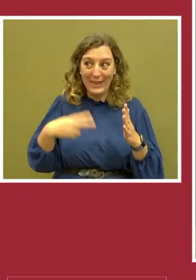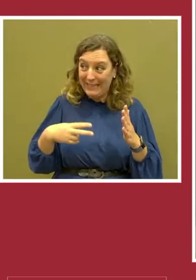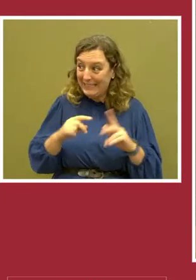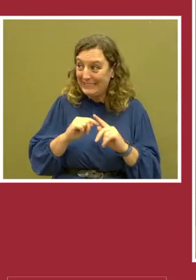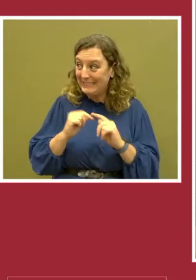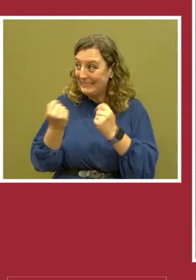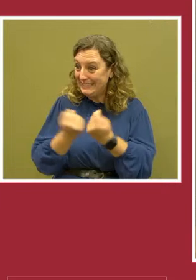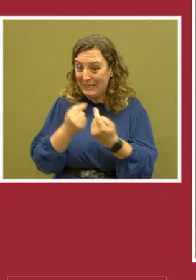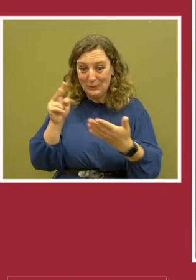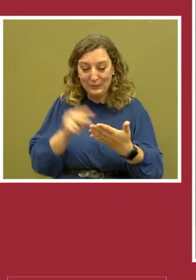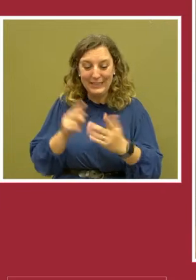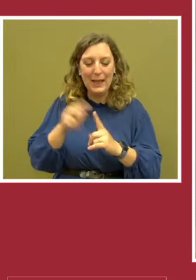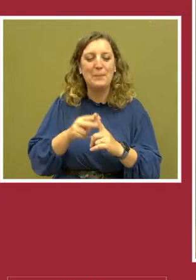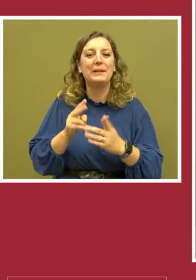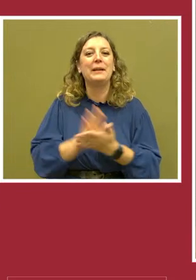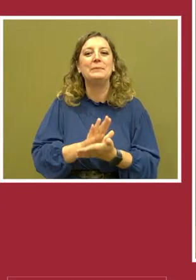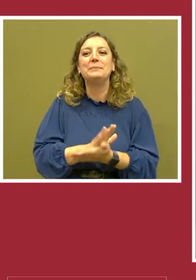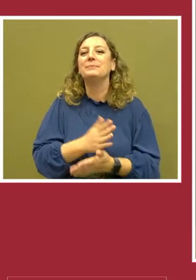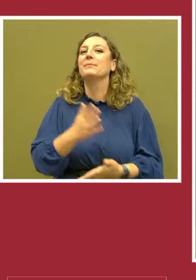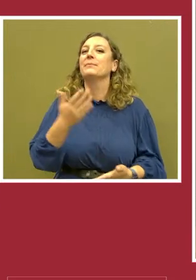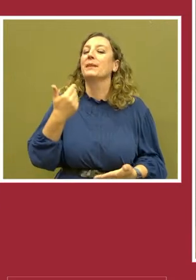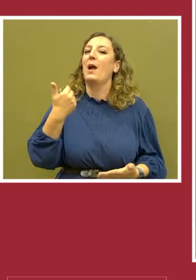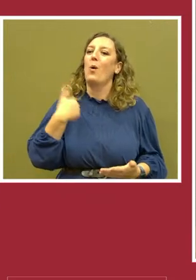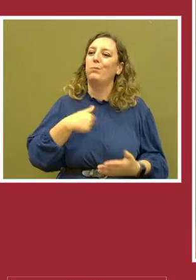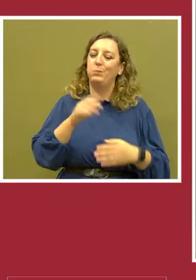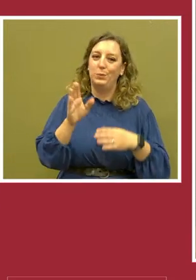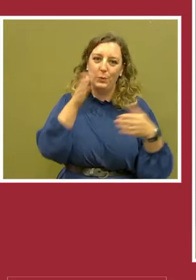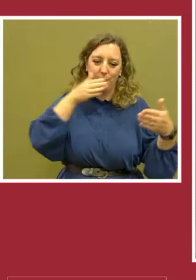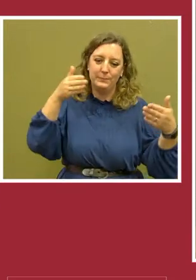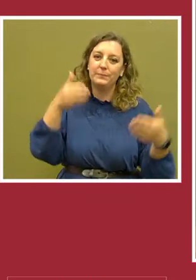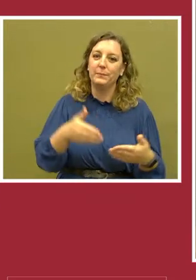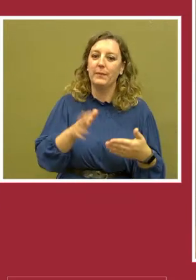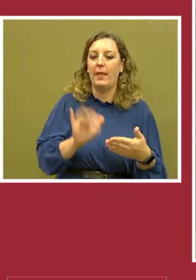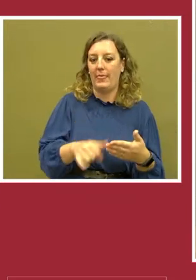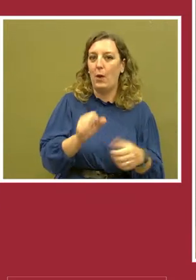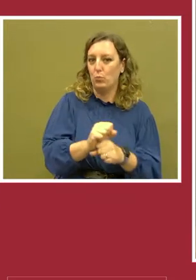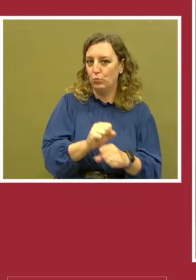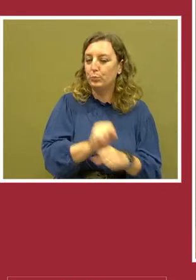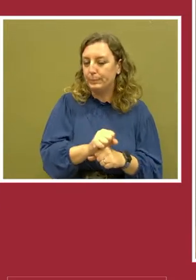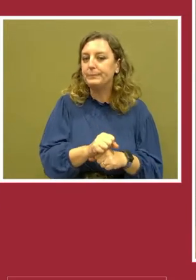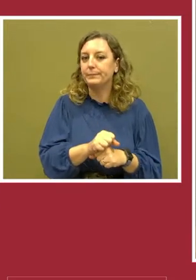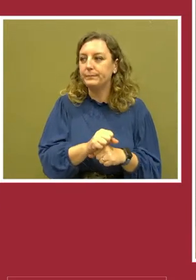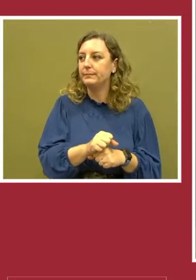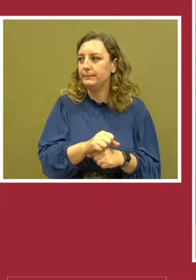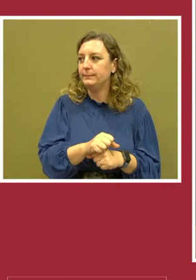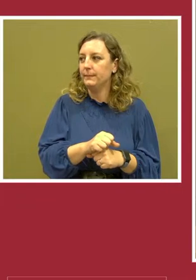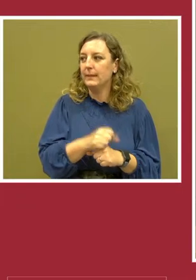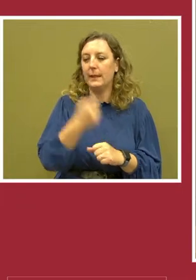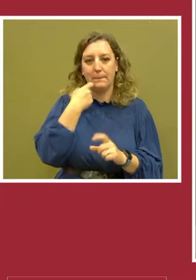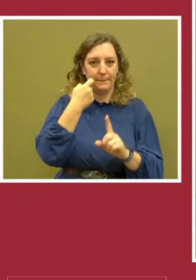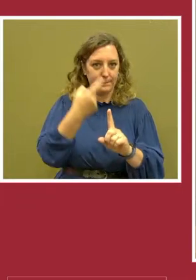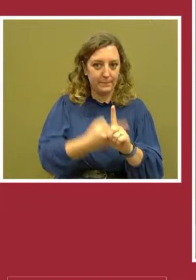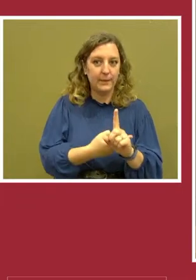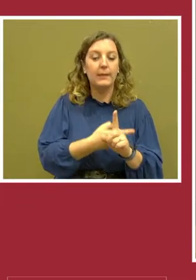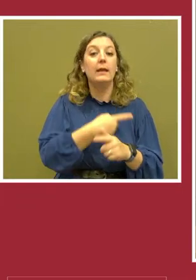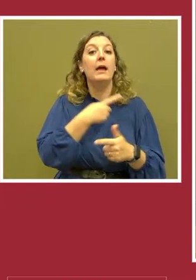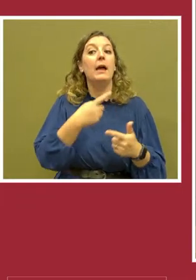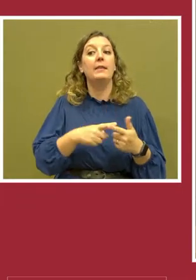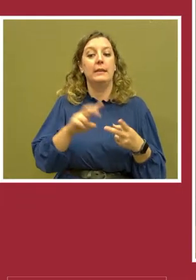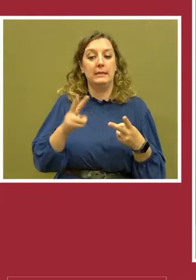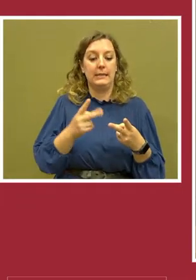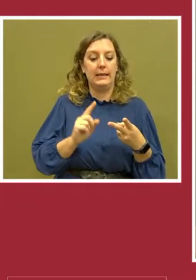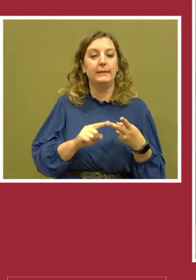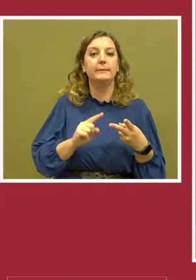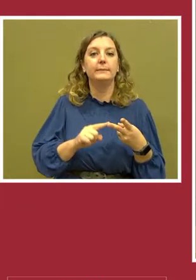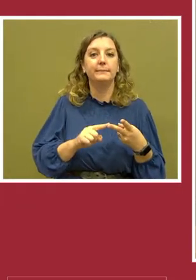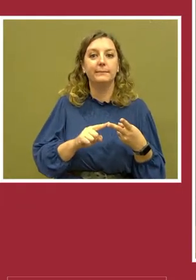team. So we have been very focused on that work over the past month. And then the other piece